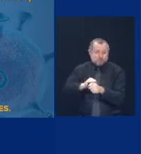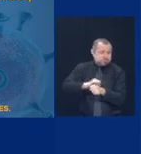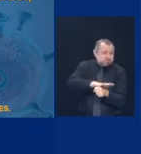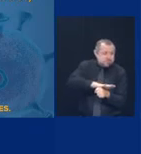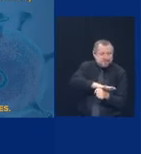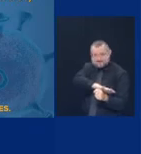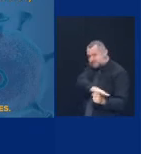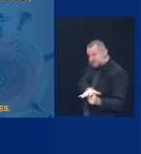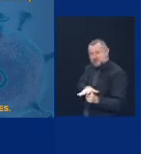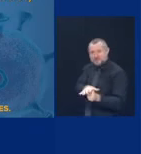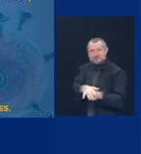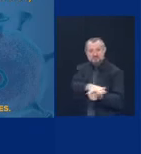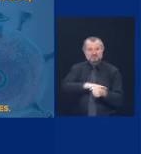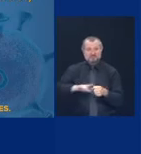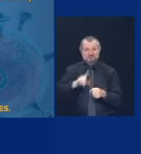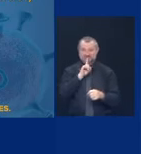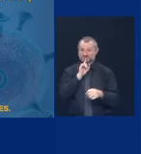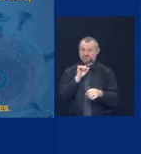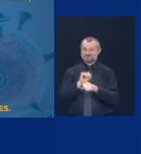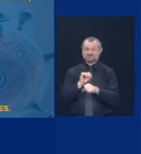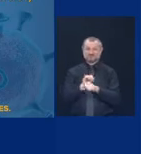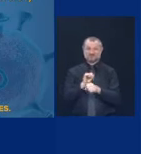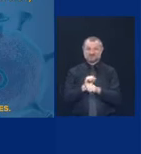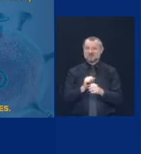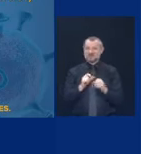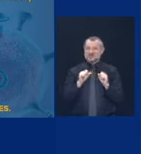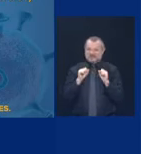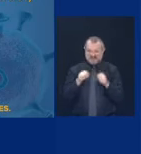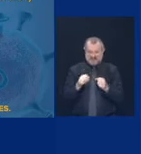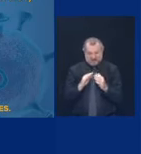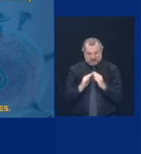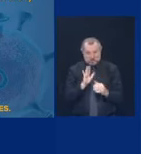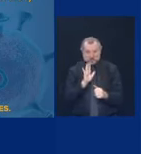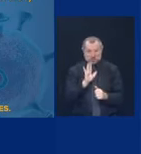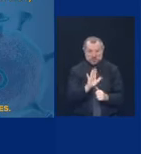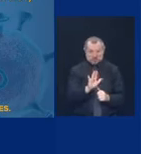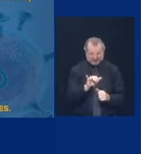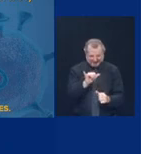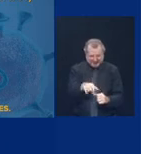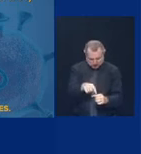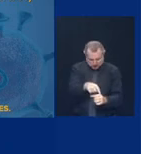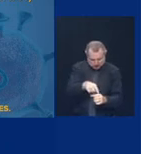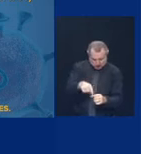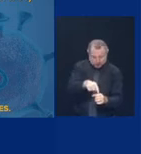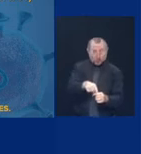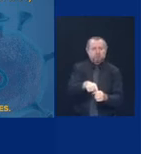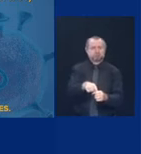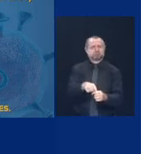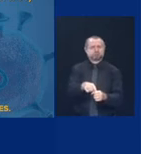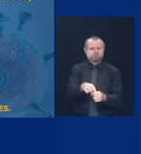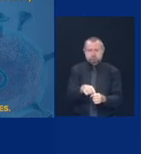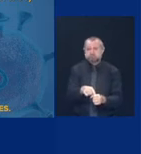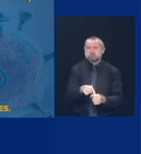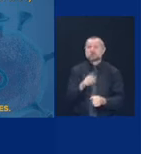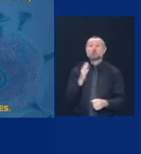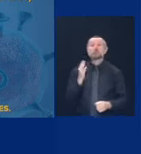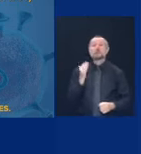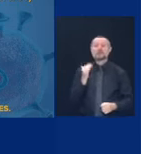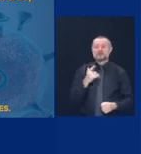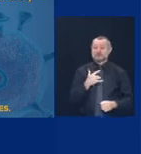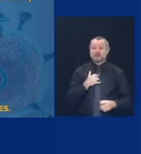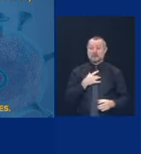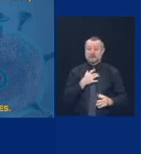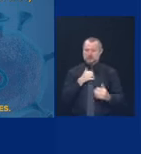It is literally your community. The advantage is we get to say to